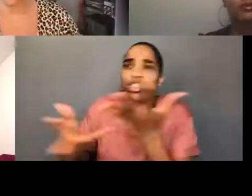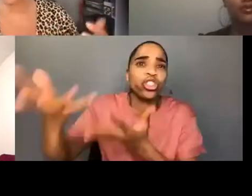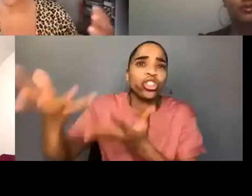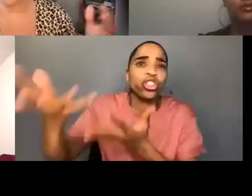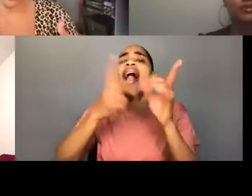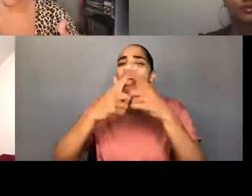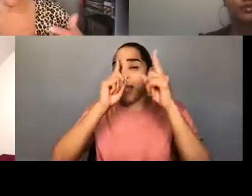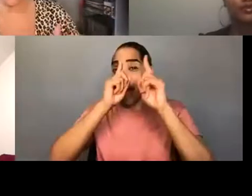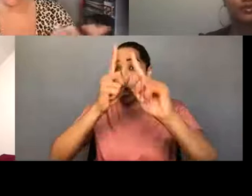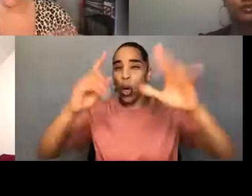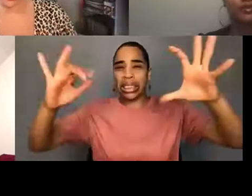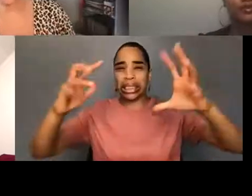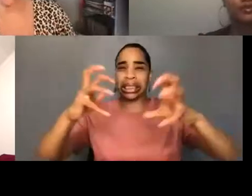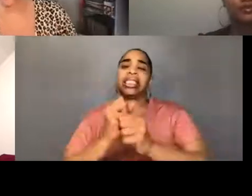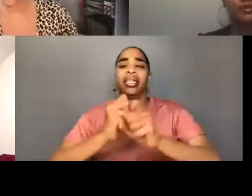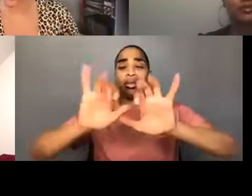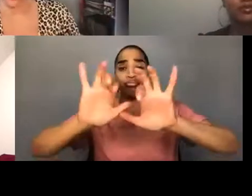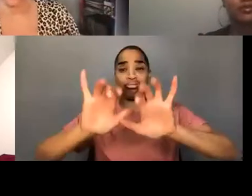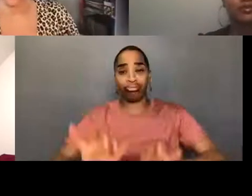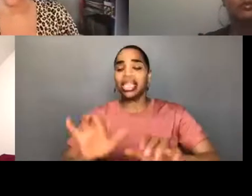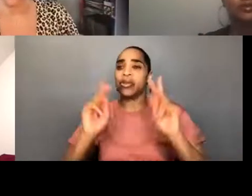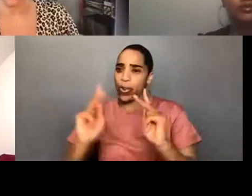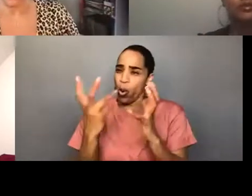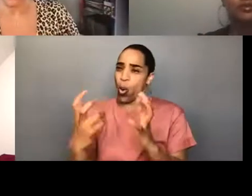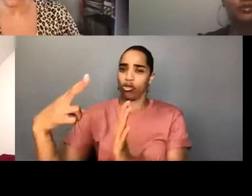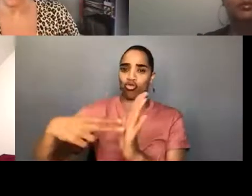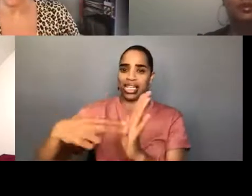down into a narrative story that people actually want to read.